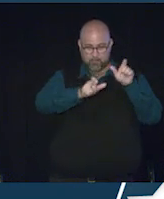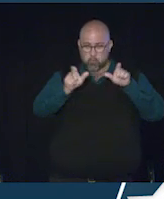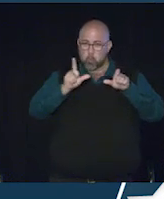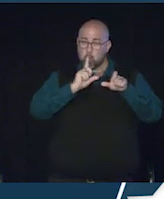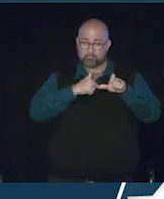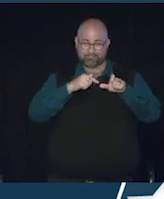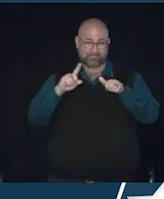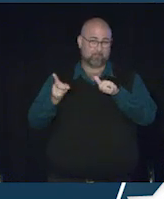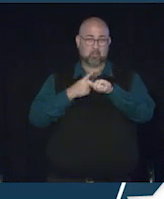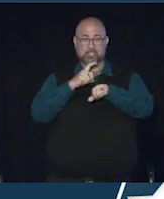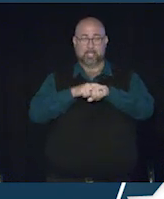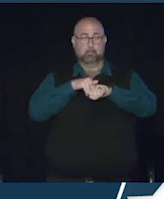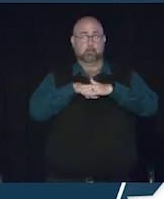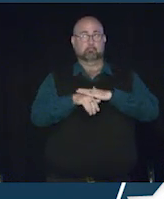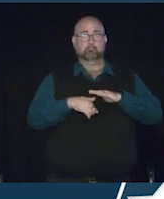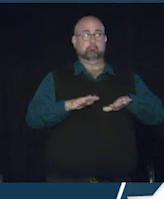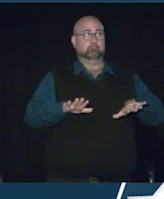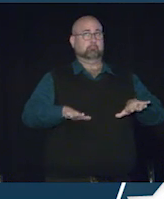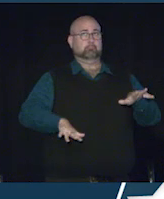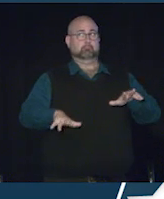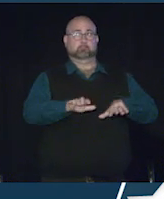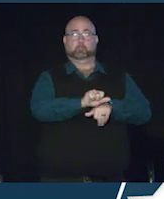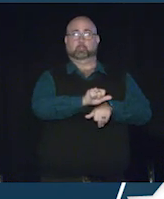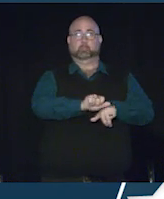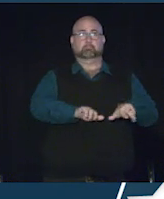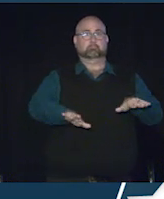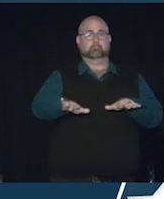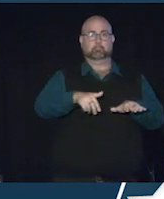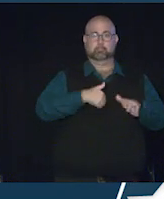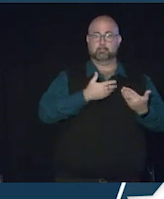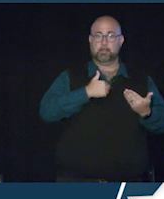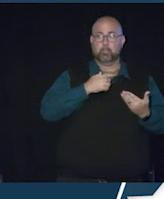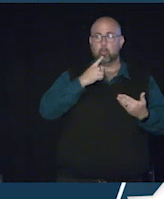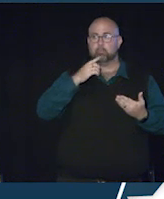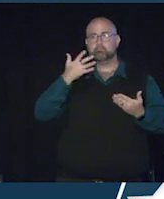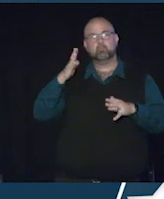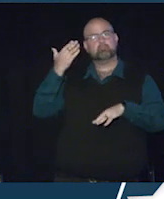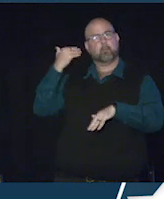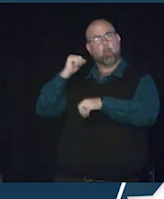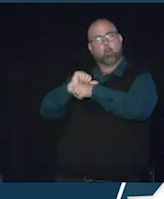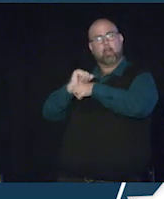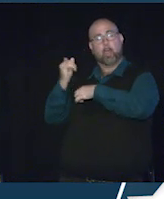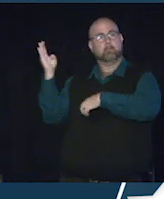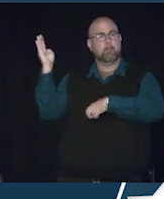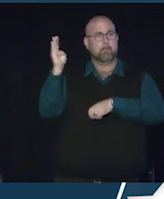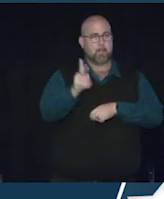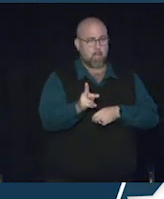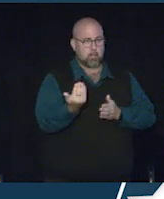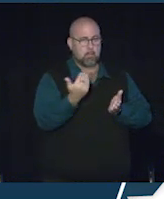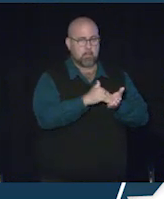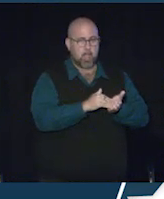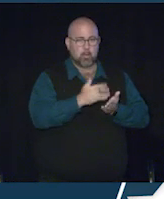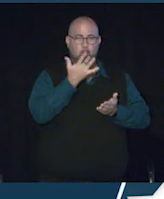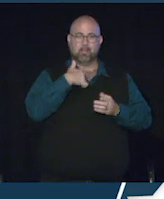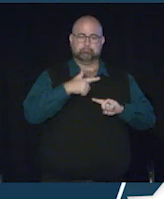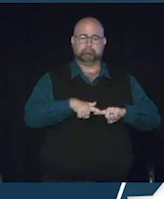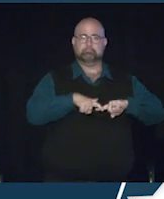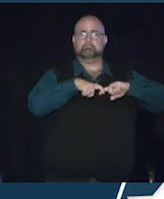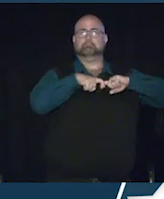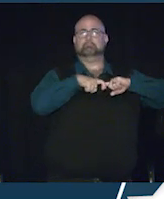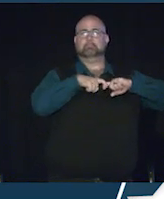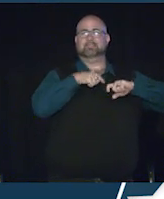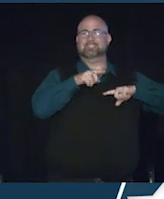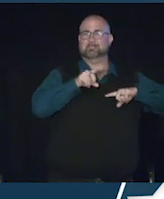the workforce for the first time, those who are maybe returning to the workforce after some period of being absent due